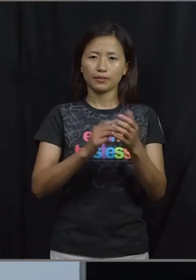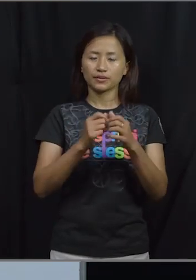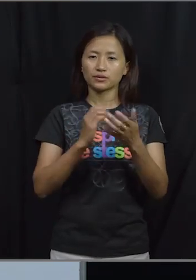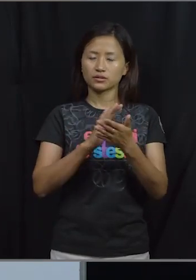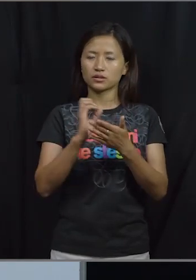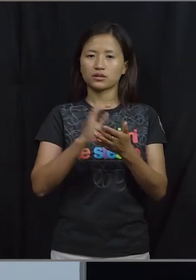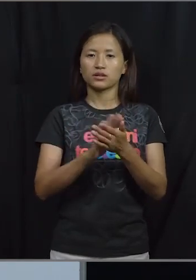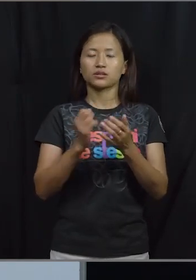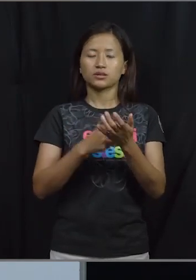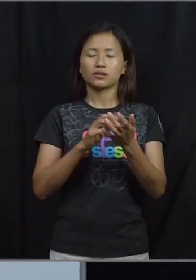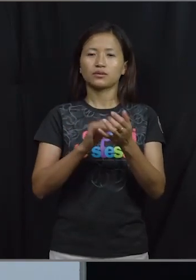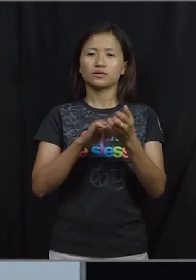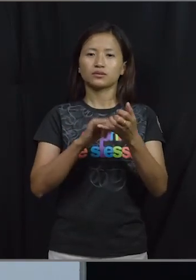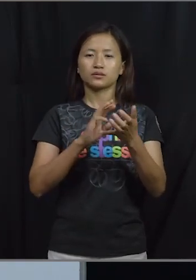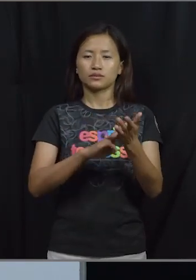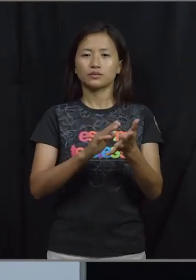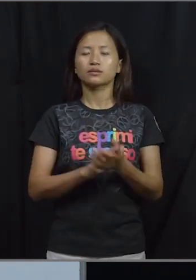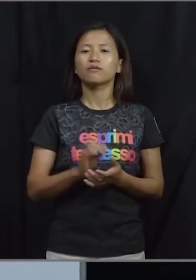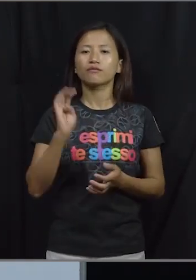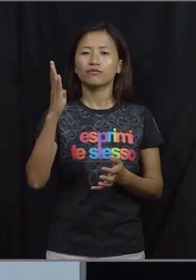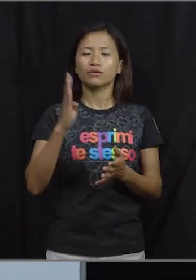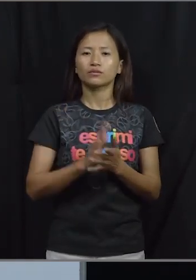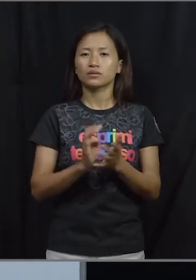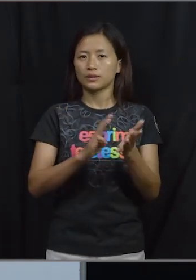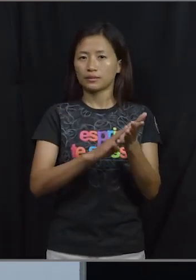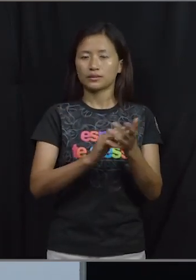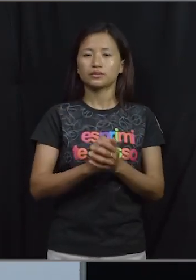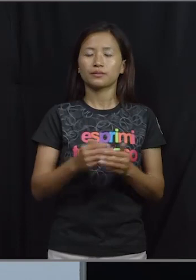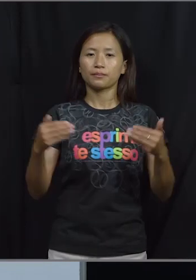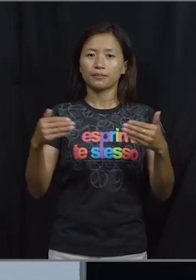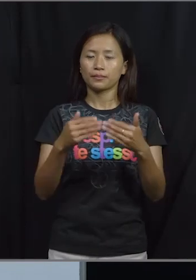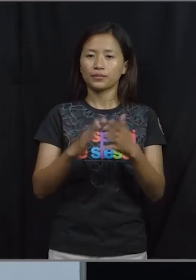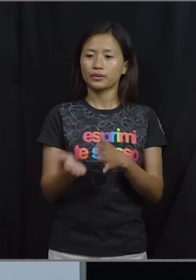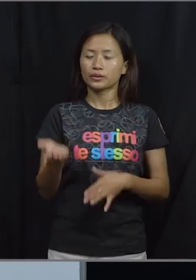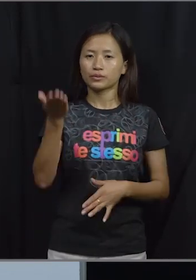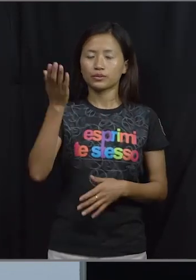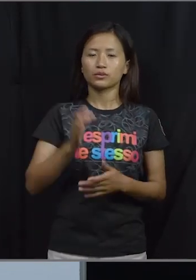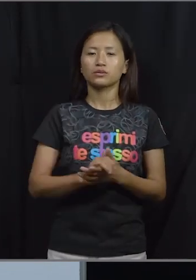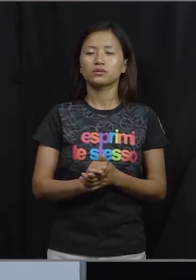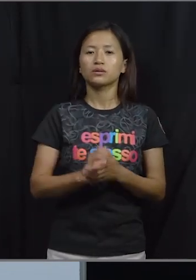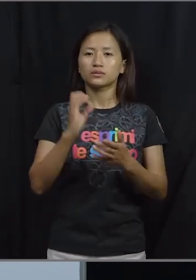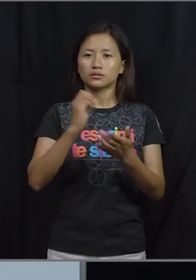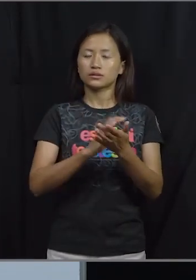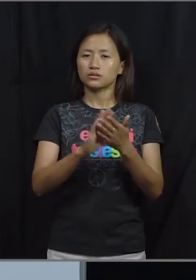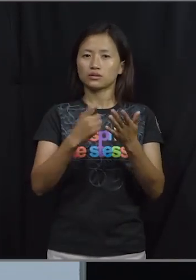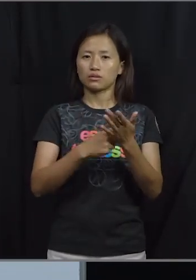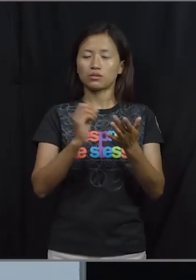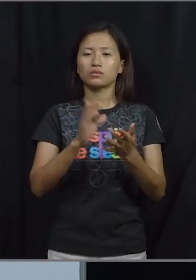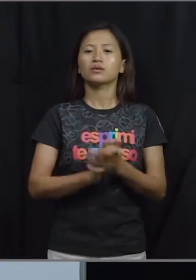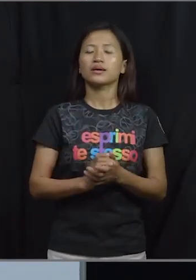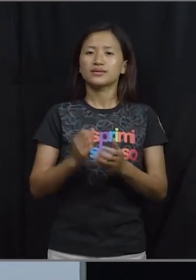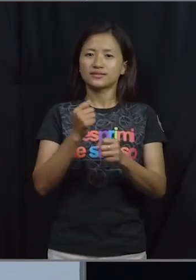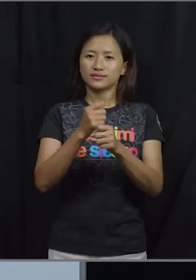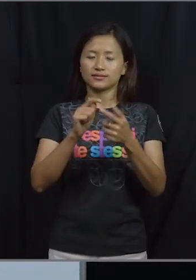of hereditary? So there are four mechanisms: mating, growth, chromosomes, and